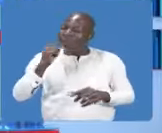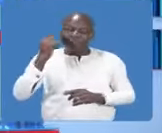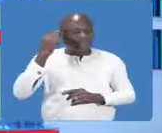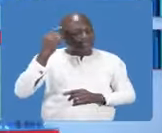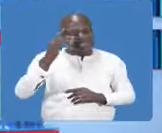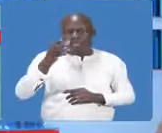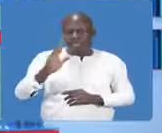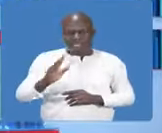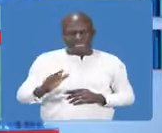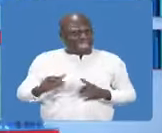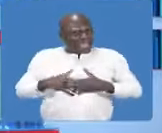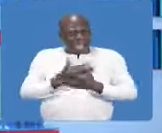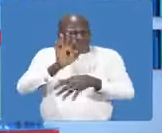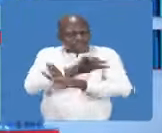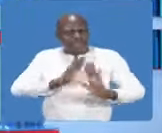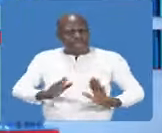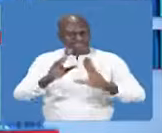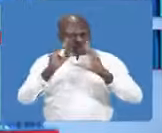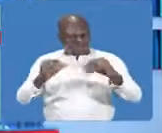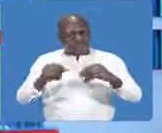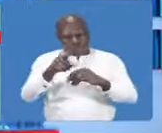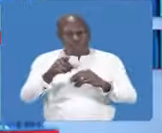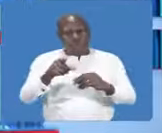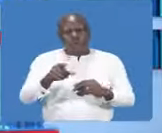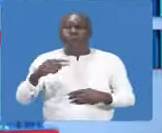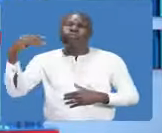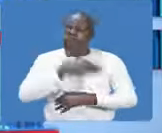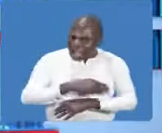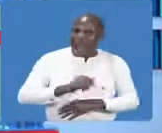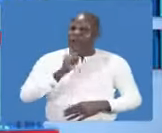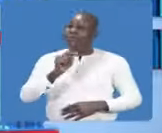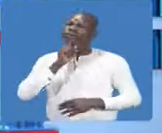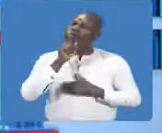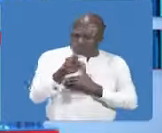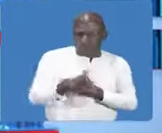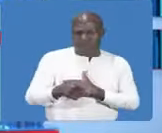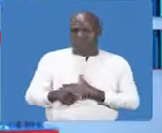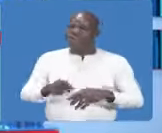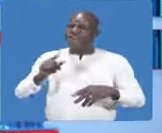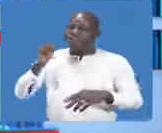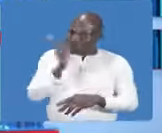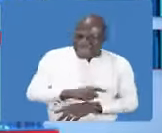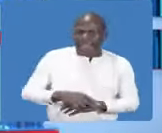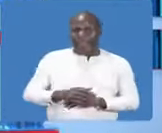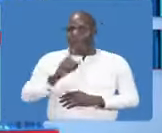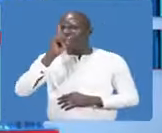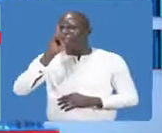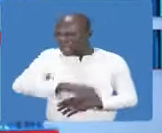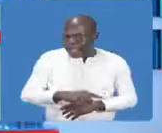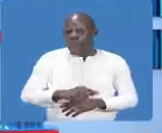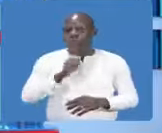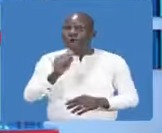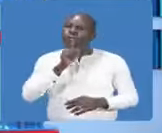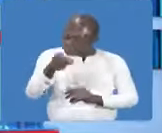fe wo sa de me na Church of Christ e kasa tia ye se mo boa e ya za e ye nkontom po enya